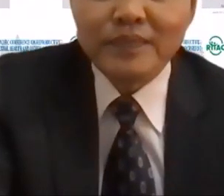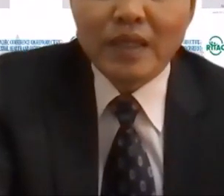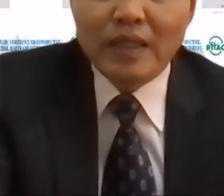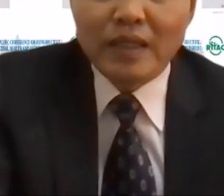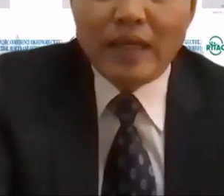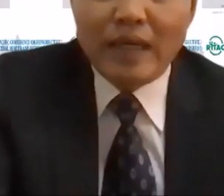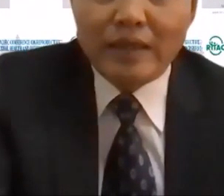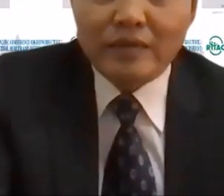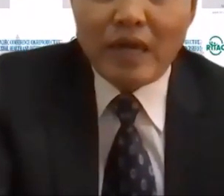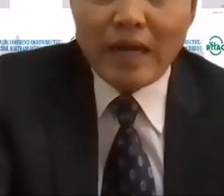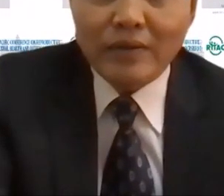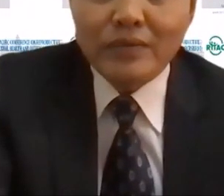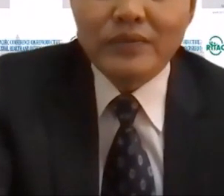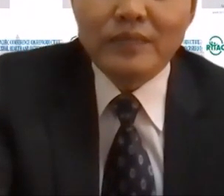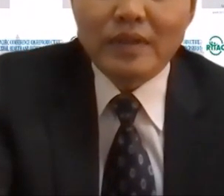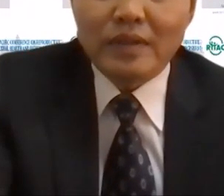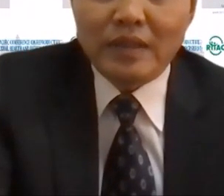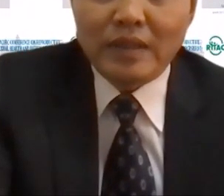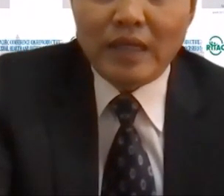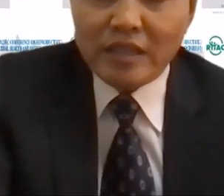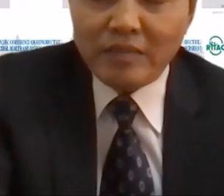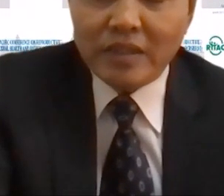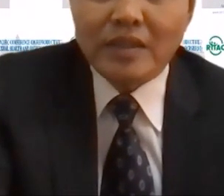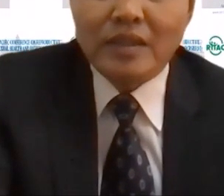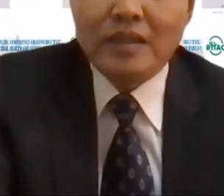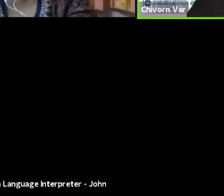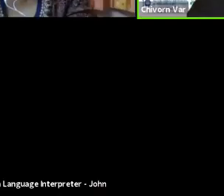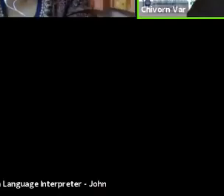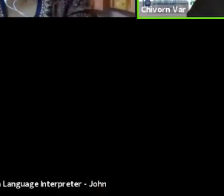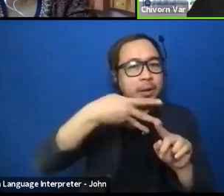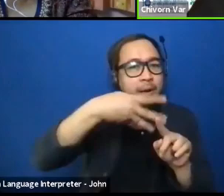time, and how the LGBT